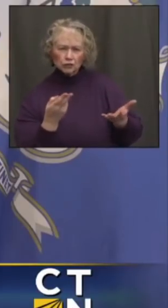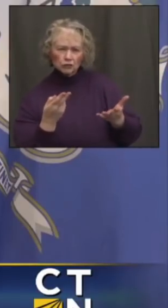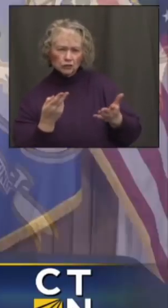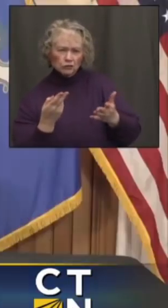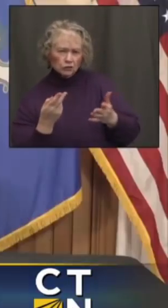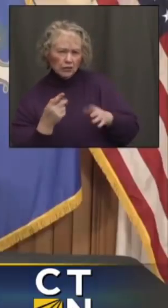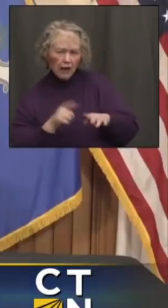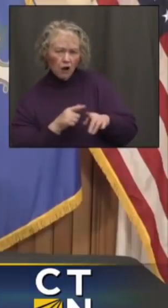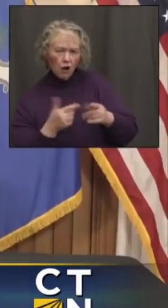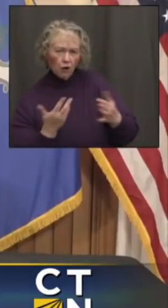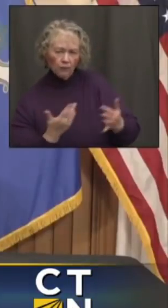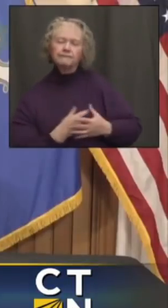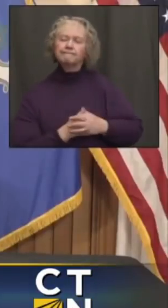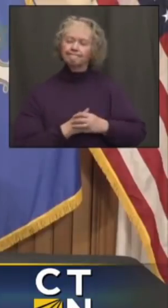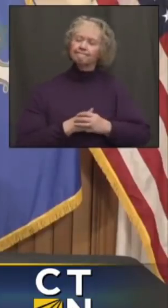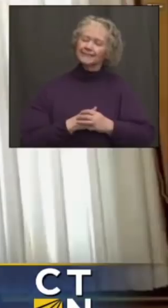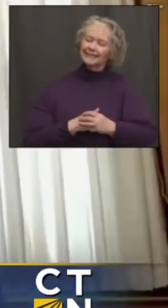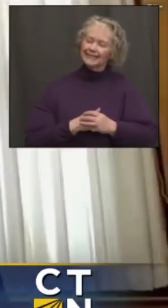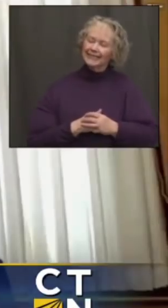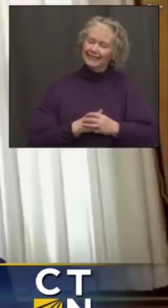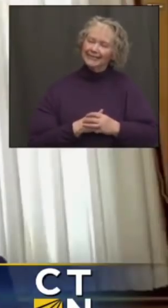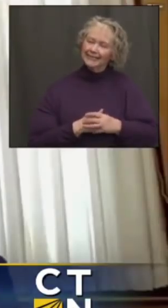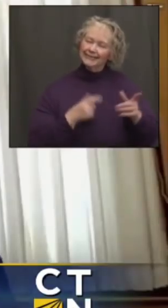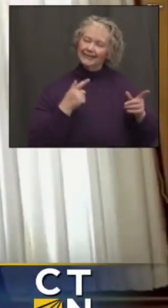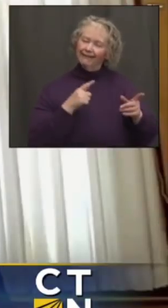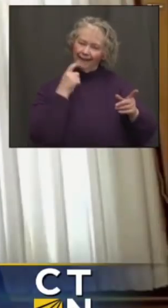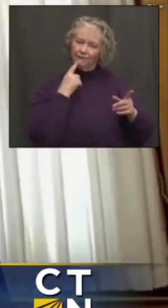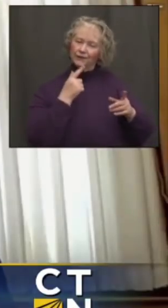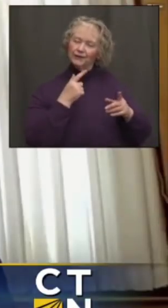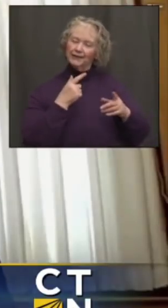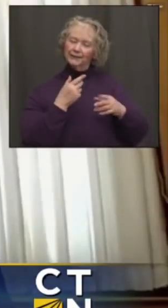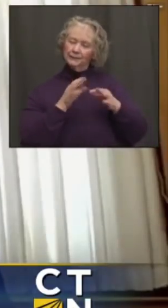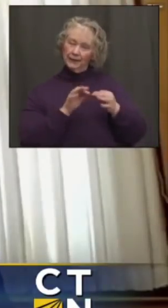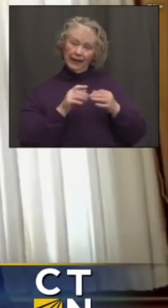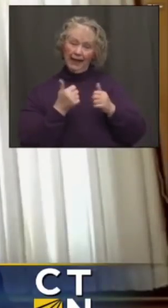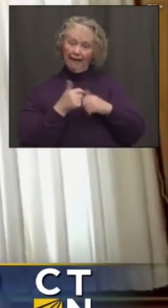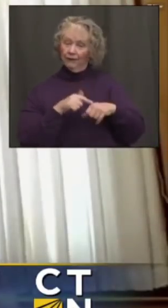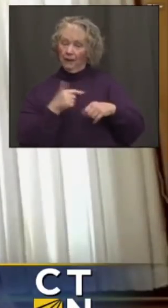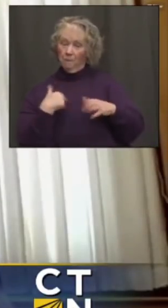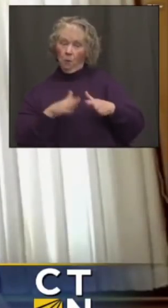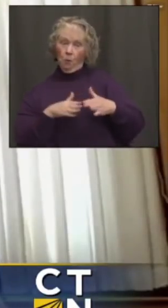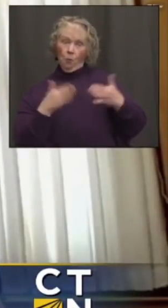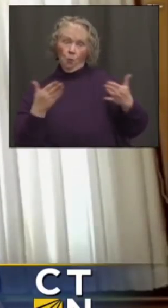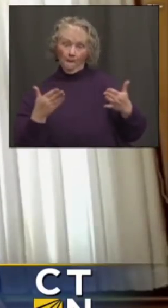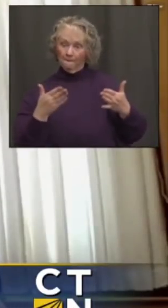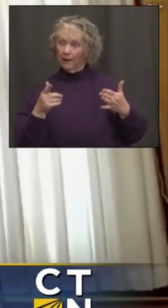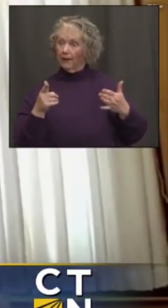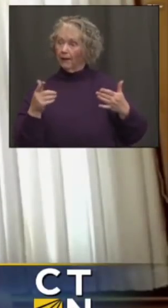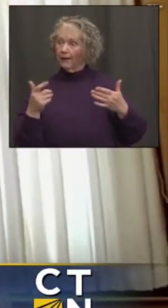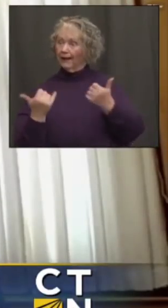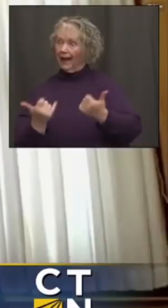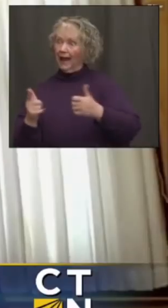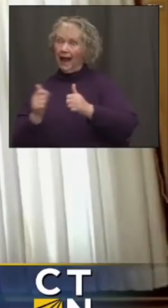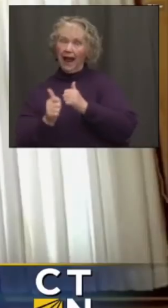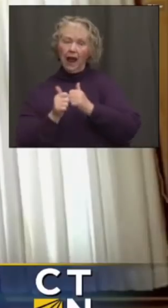the aperture to everybody, so it's a bum's rush, and people are making reservations 3 months in advance if they can get through it all.